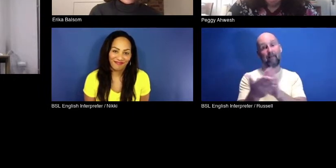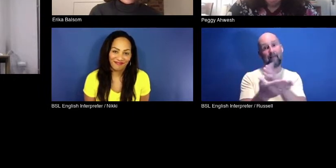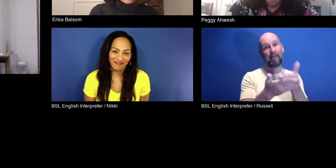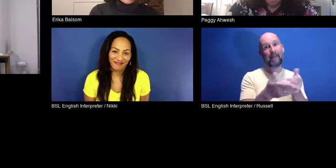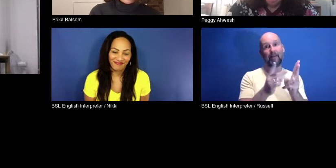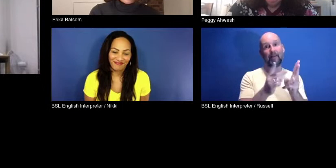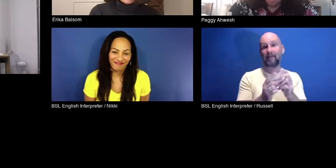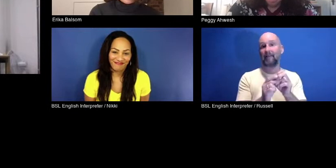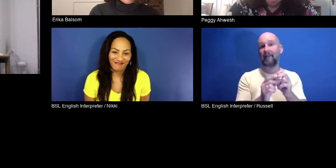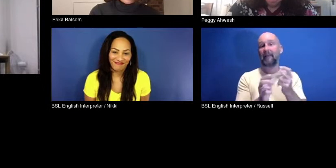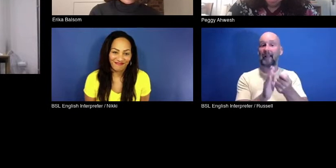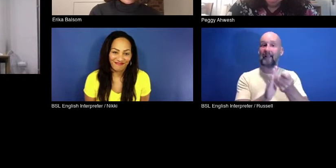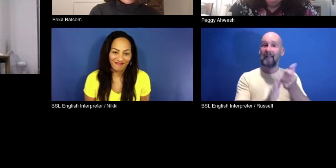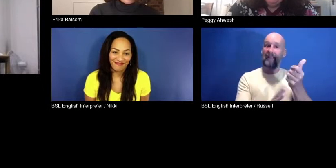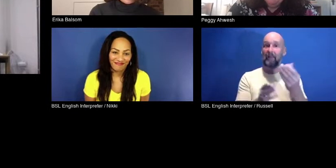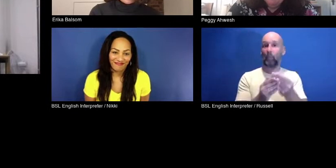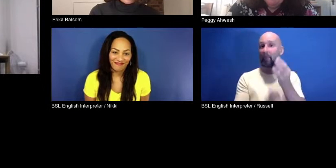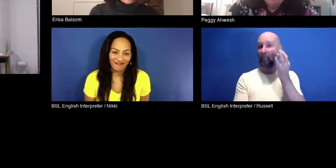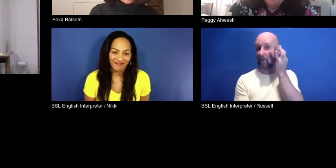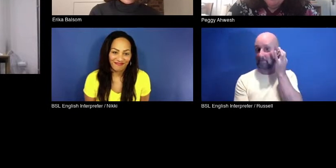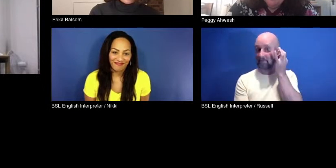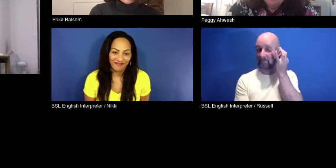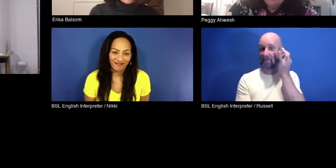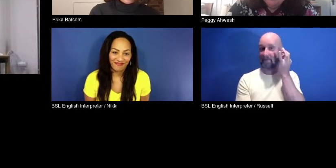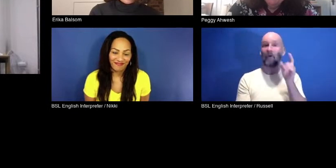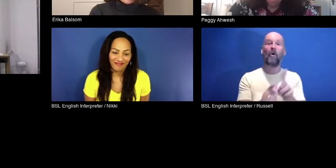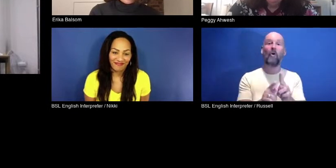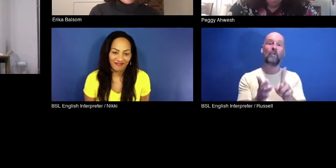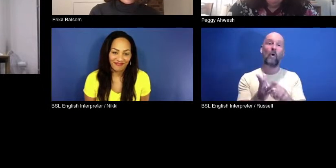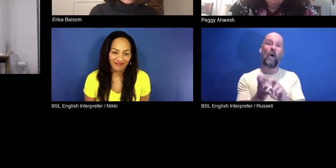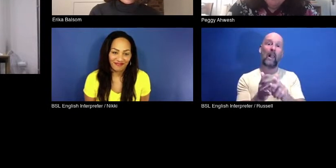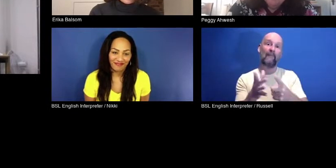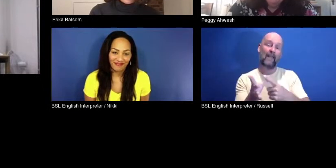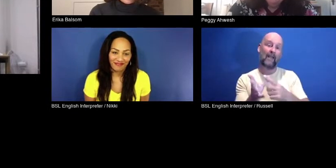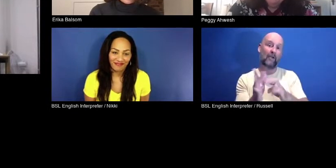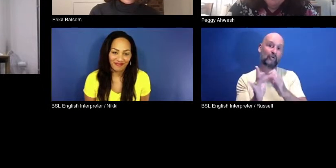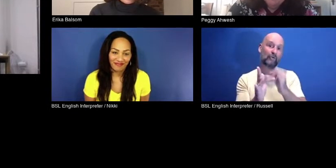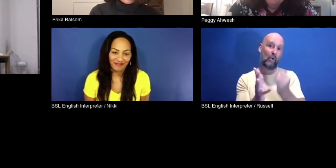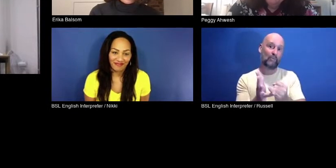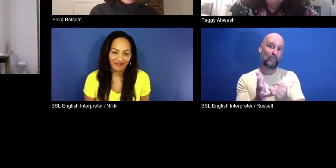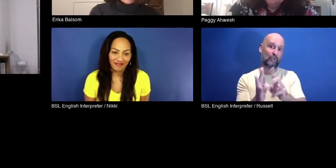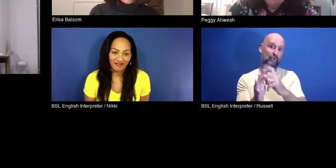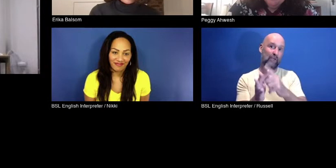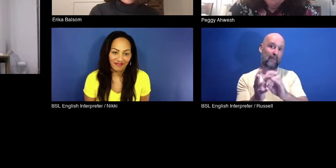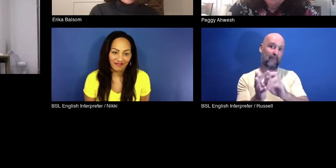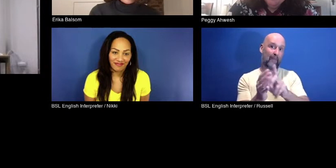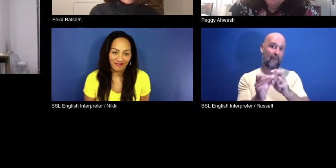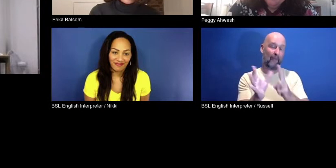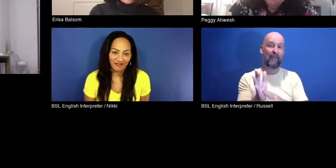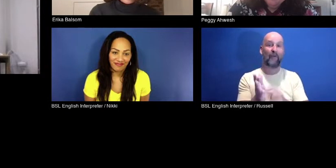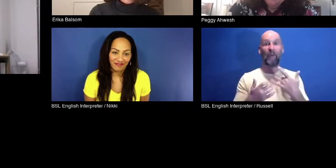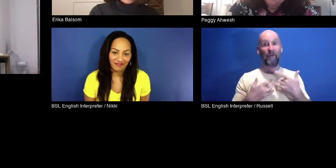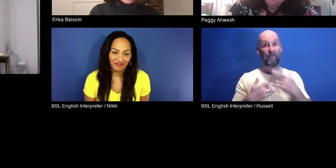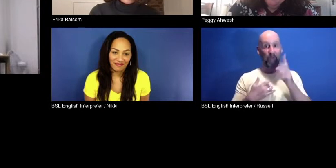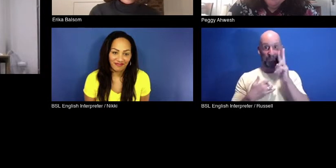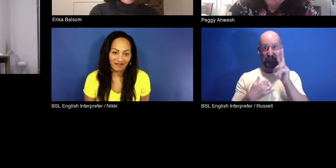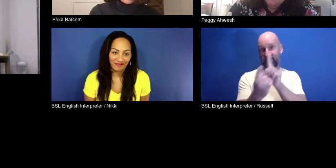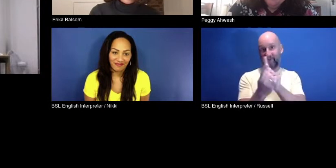Nikki and Russ, and to my colleagues, Olivia Jones and Jane Farram. We look forward to seeing you all again soon.